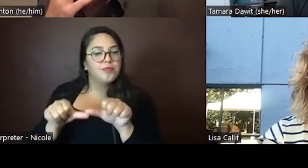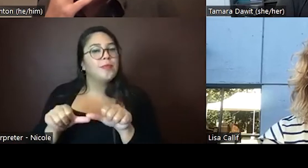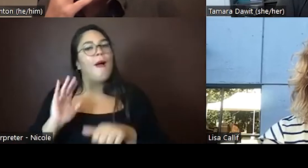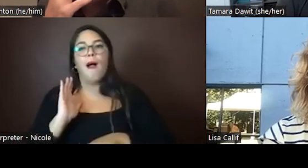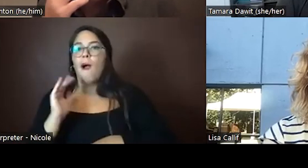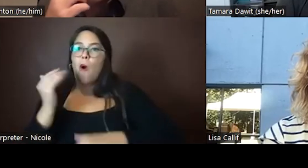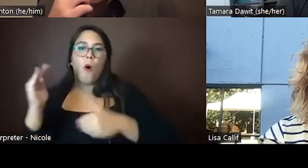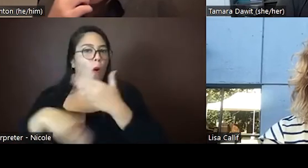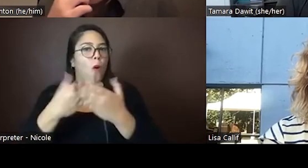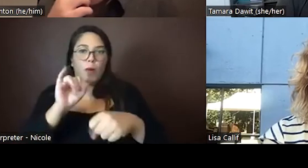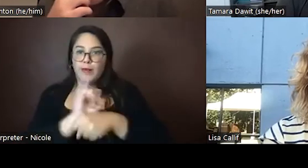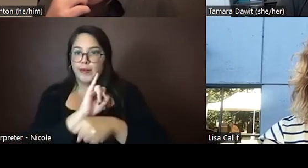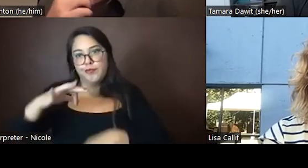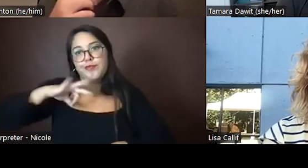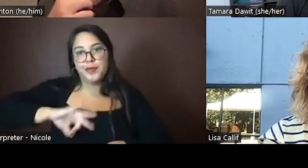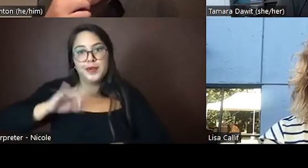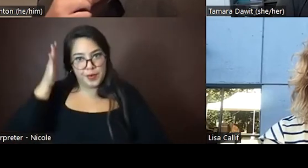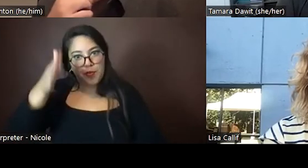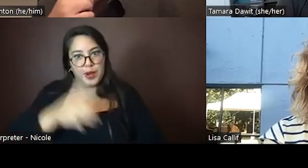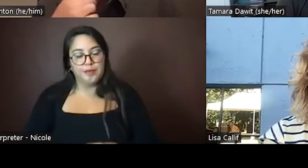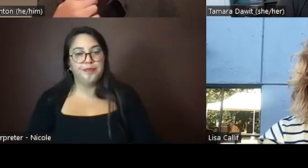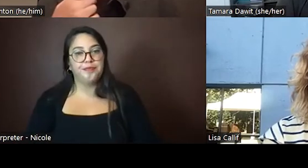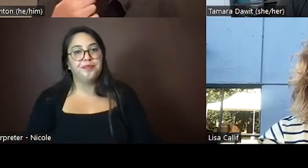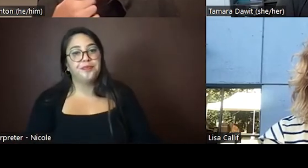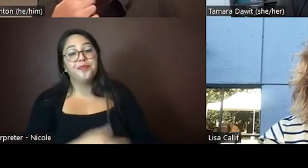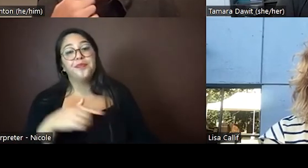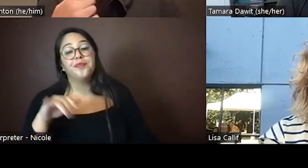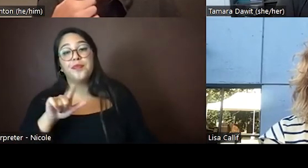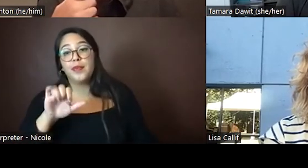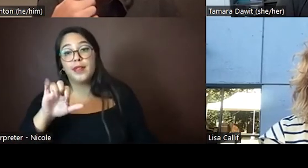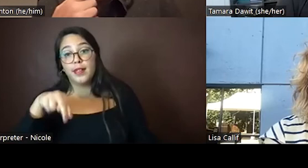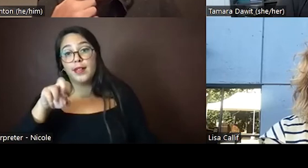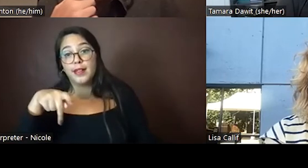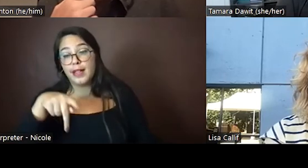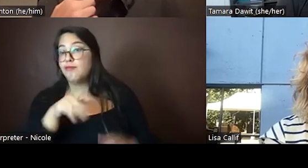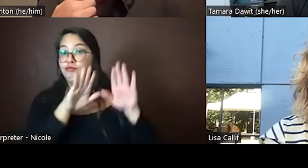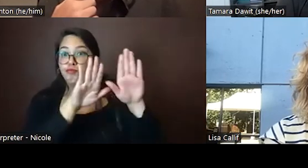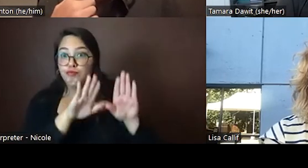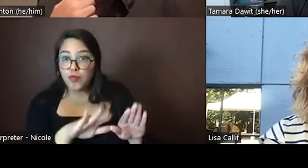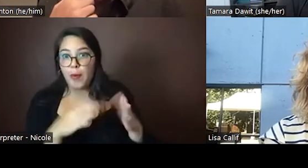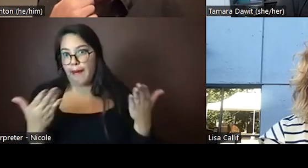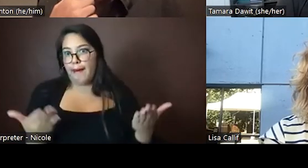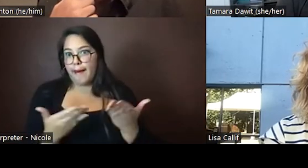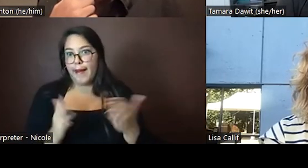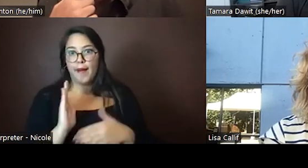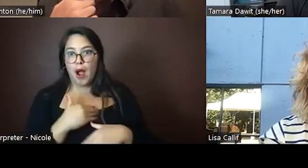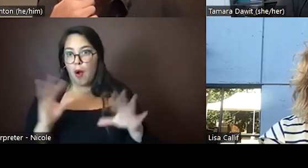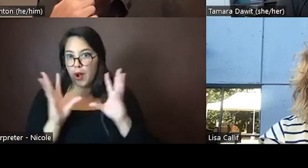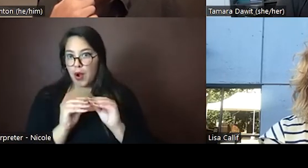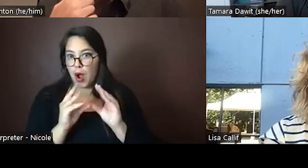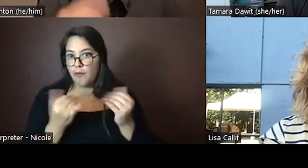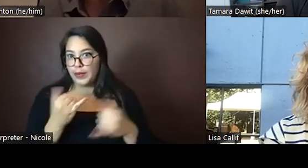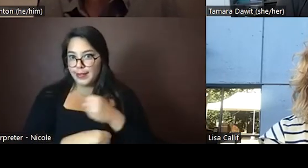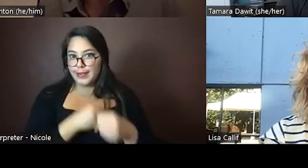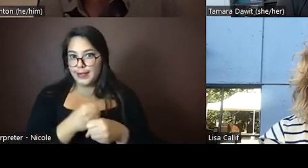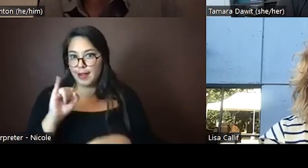that at the IDA's Getting Real conference program, there are many parallel and parallel conferences which